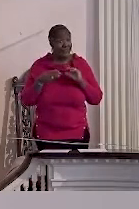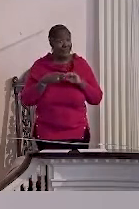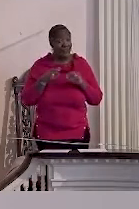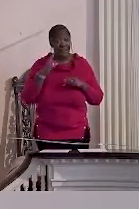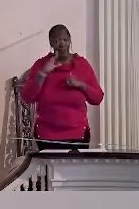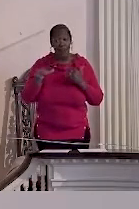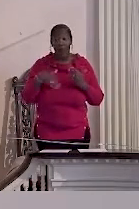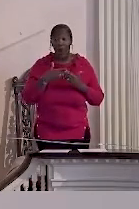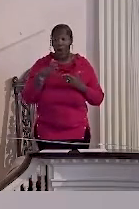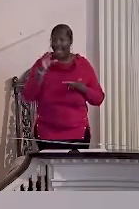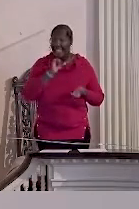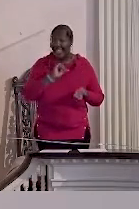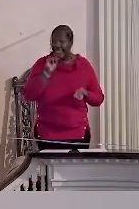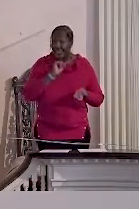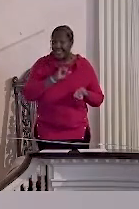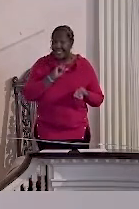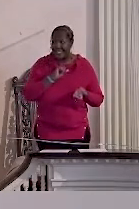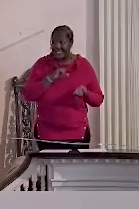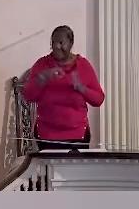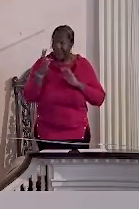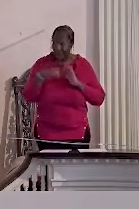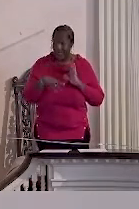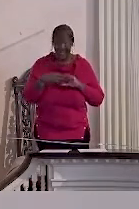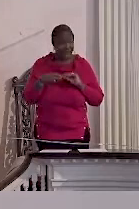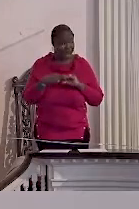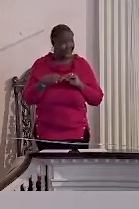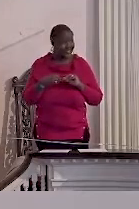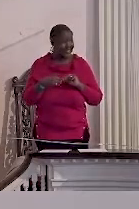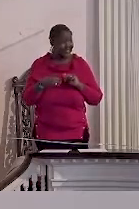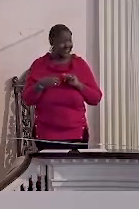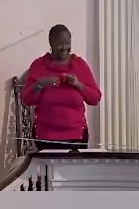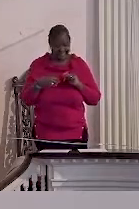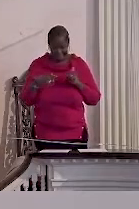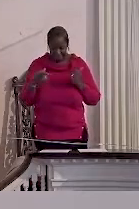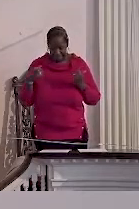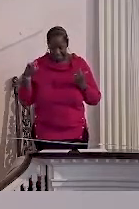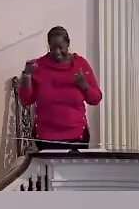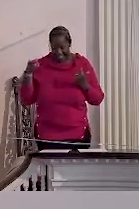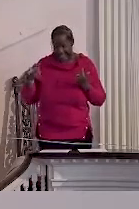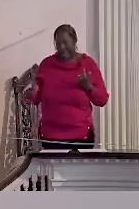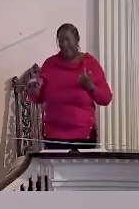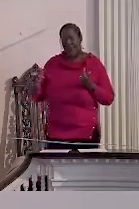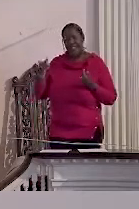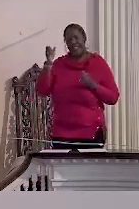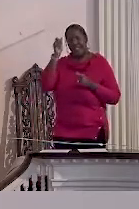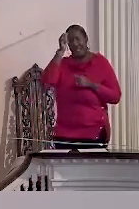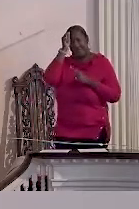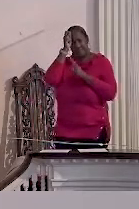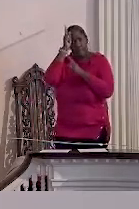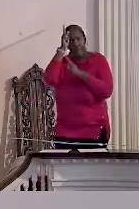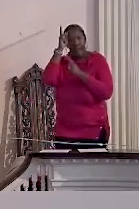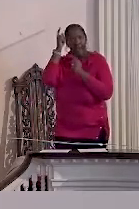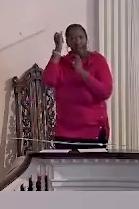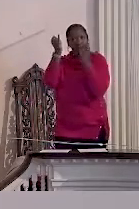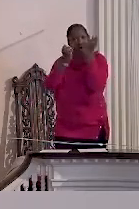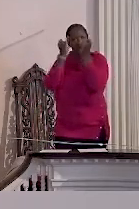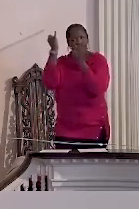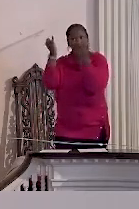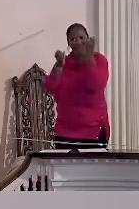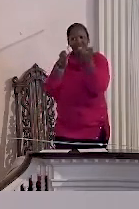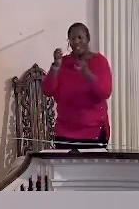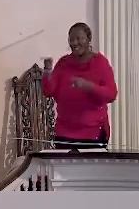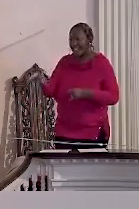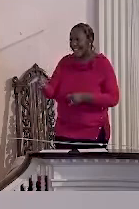ages today? It's about Emilio's spark of imagination that made a very